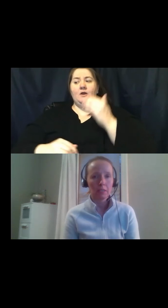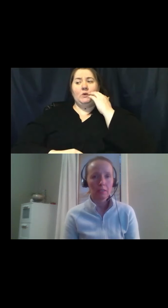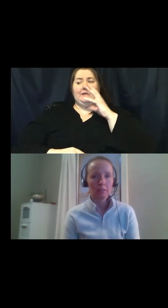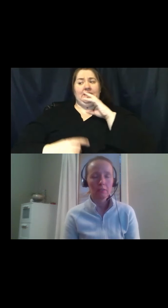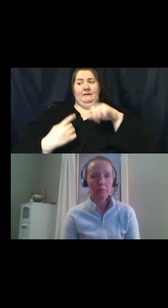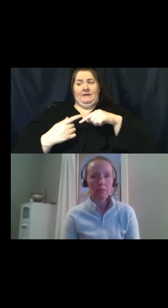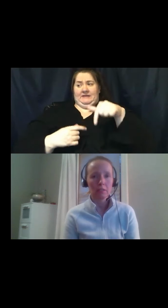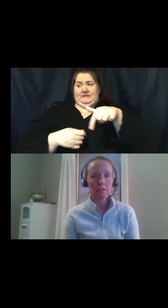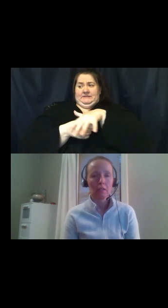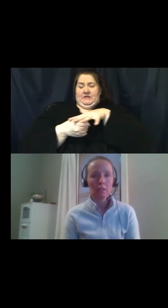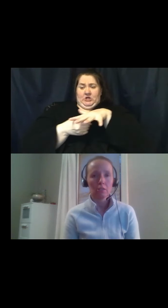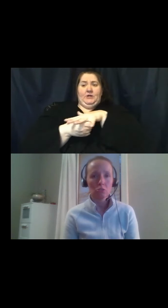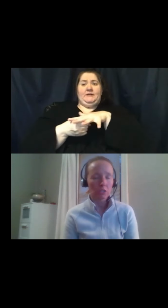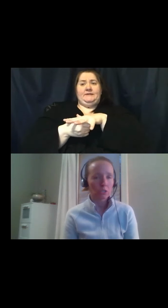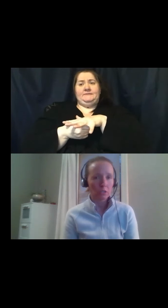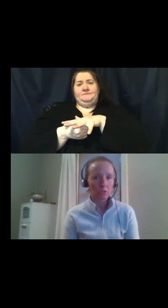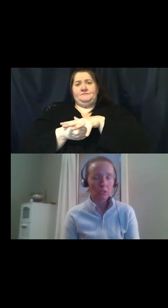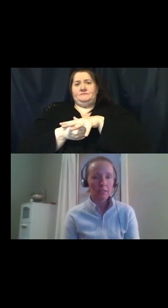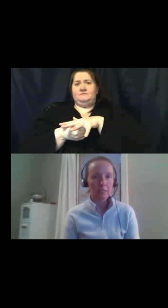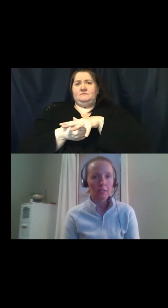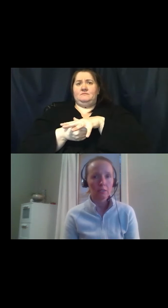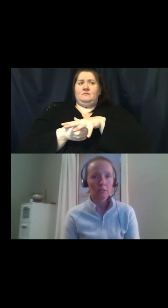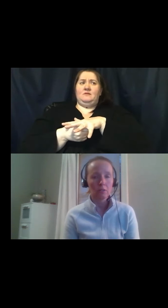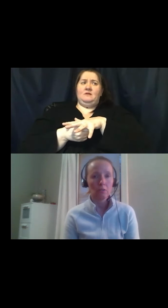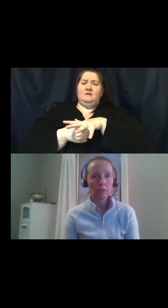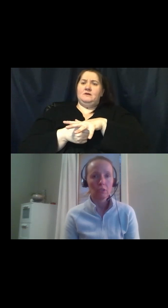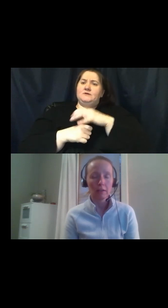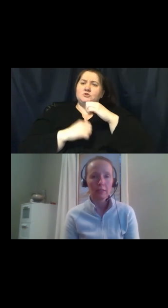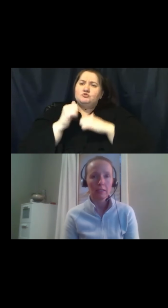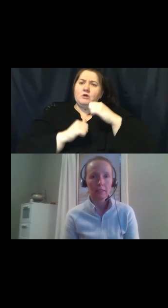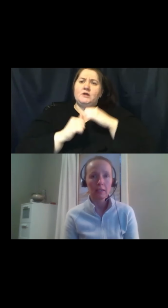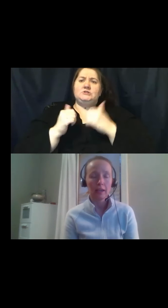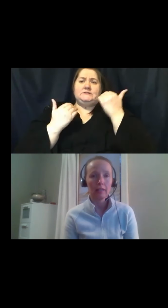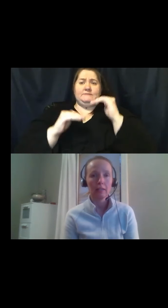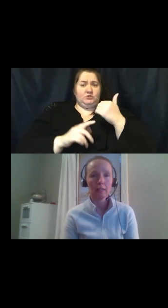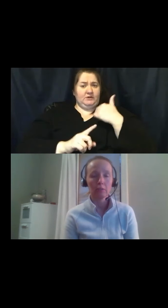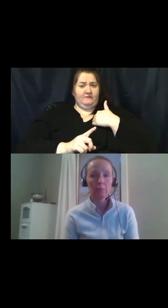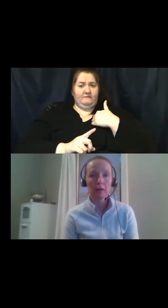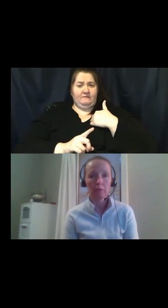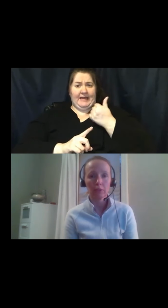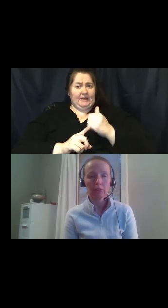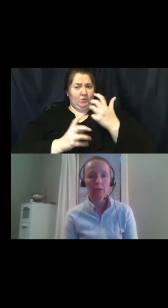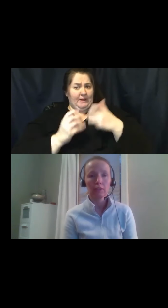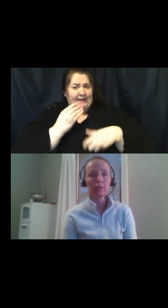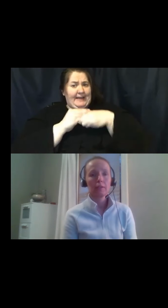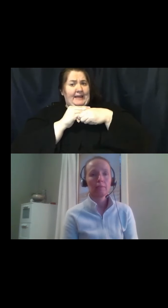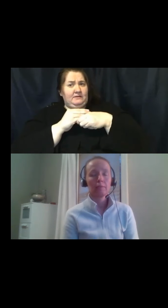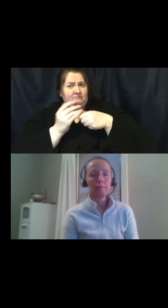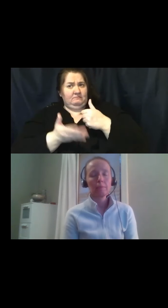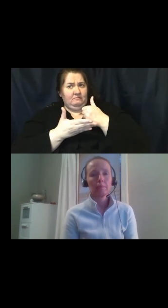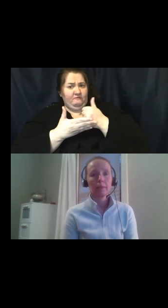length because of some of the construction constraints here. So if you have anything to add, that would be helpful.